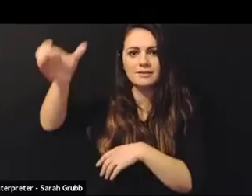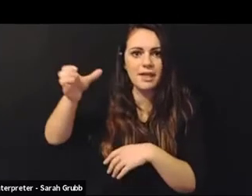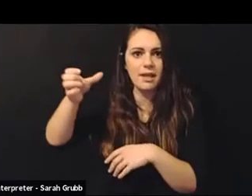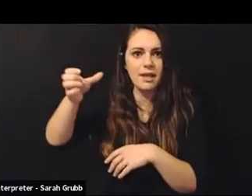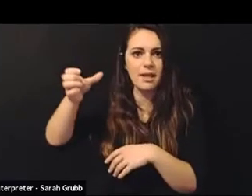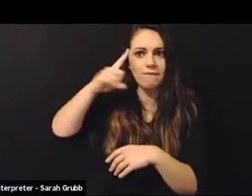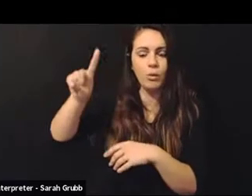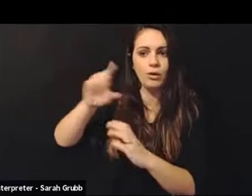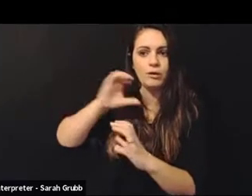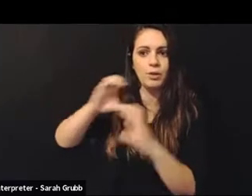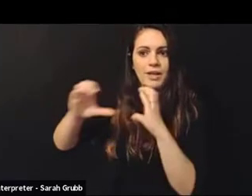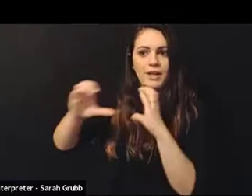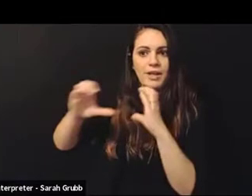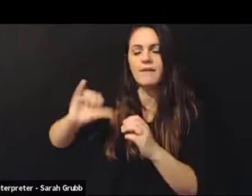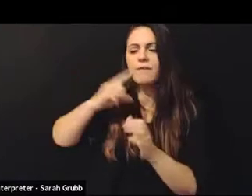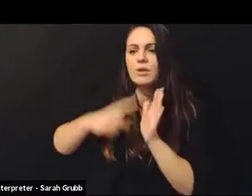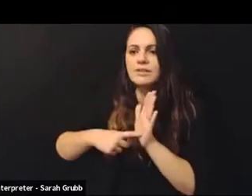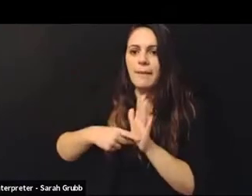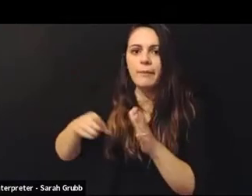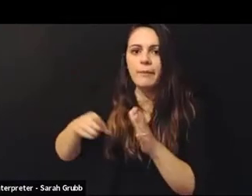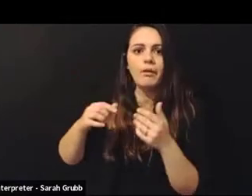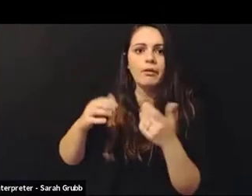understand,